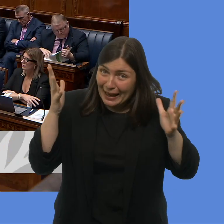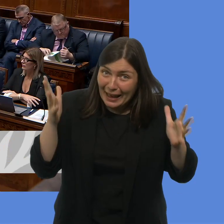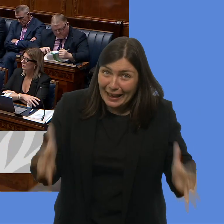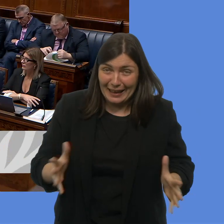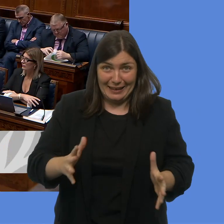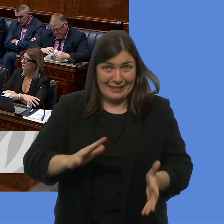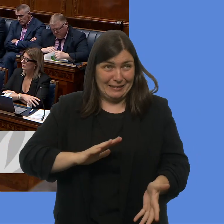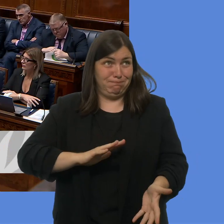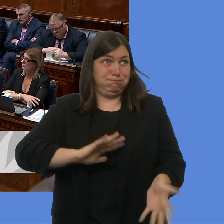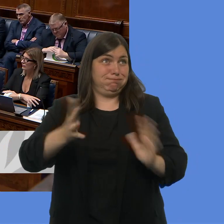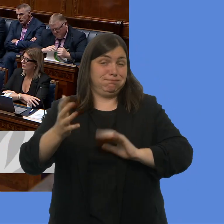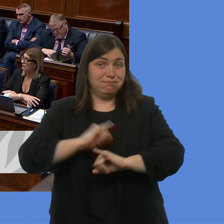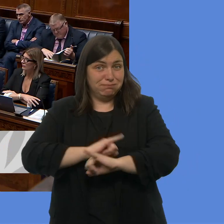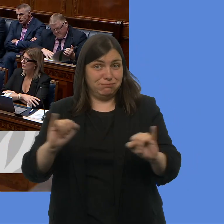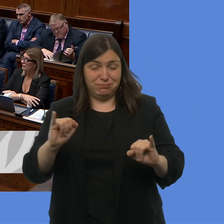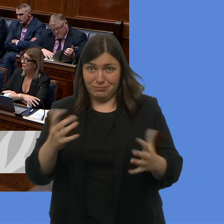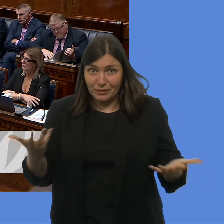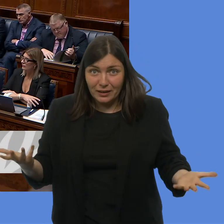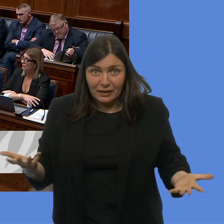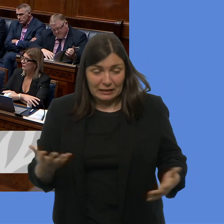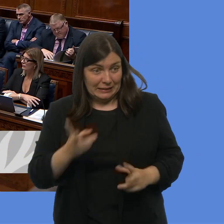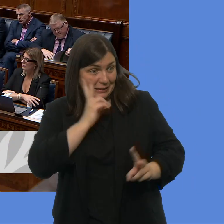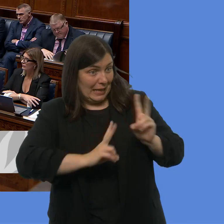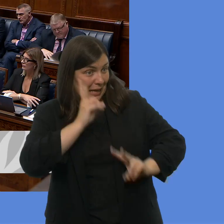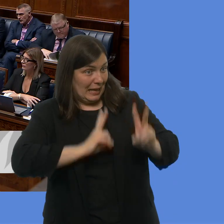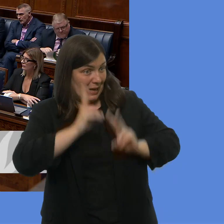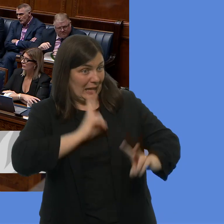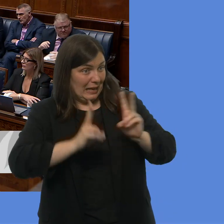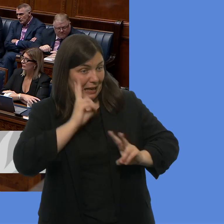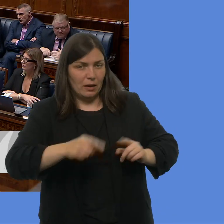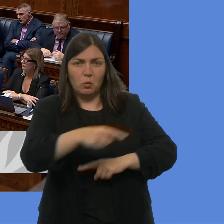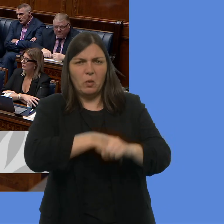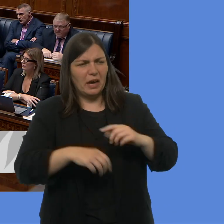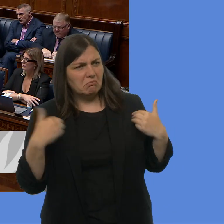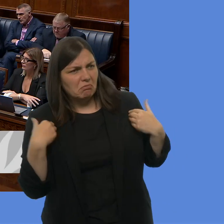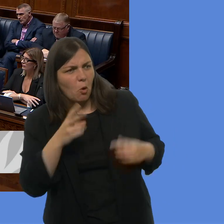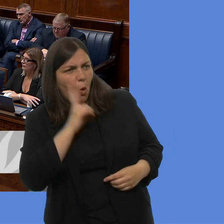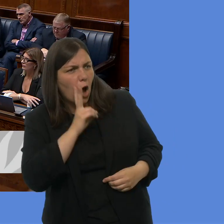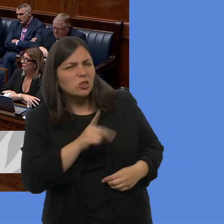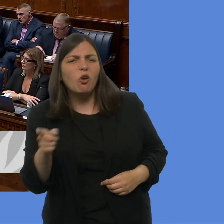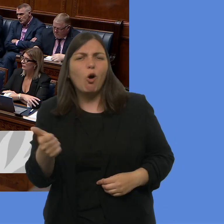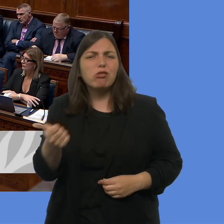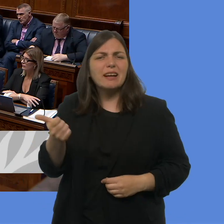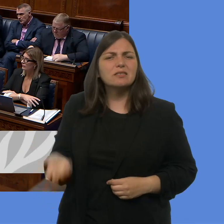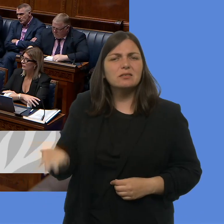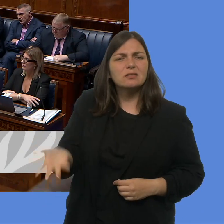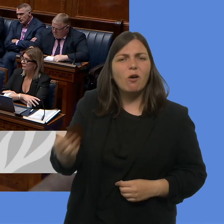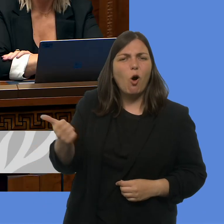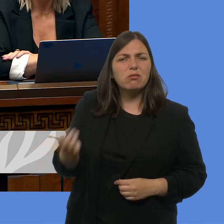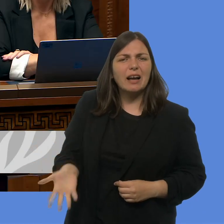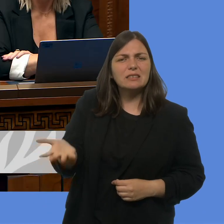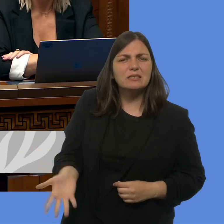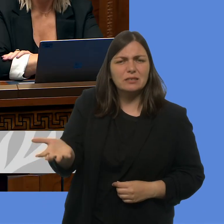fallen right in front of our eyes, but yet Israel continues to act, to be let off the hook, and even worse, encouraged in